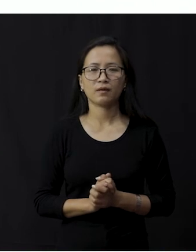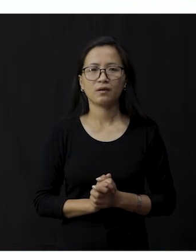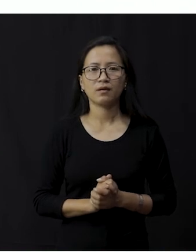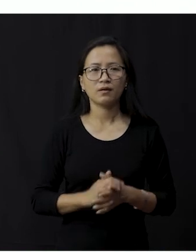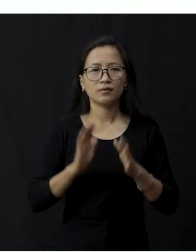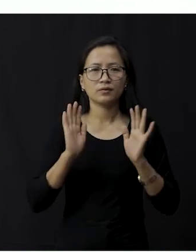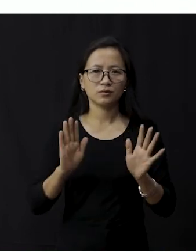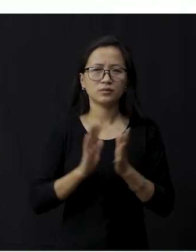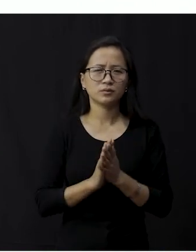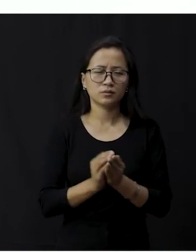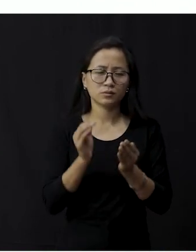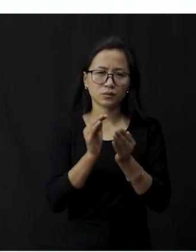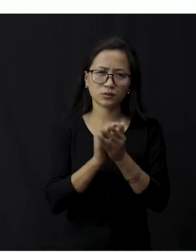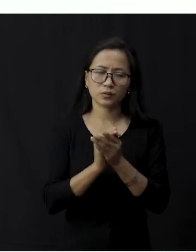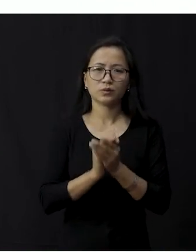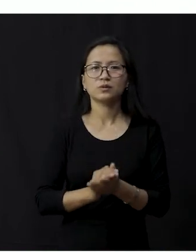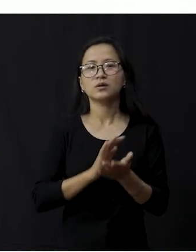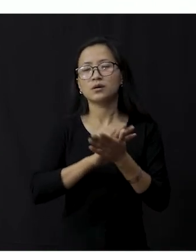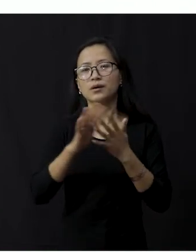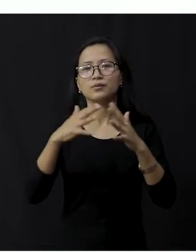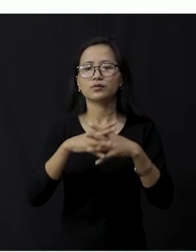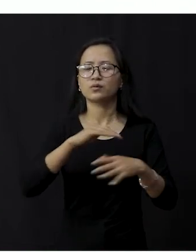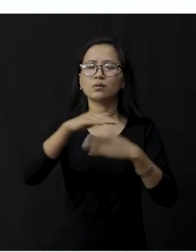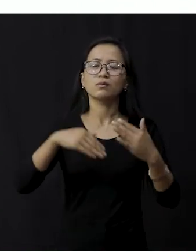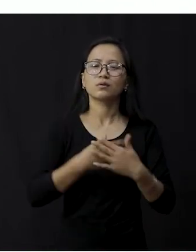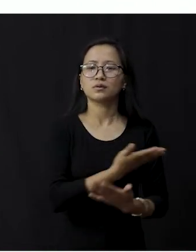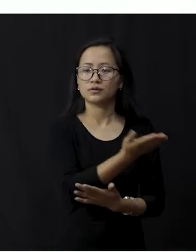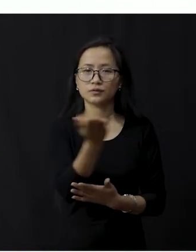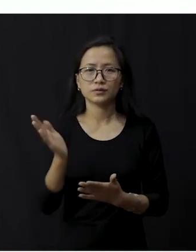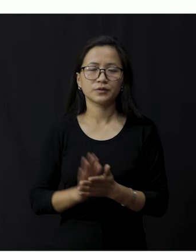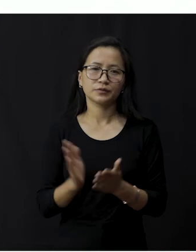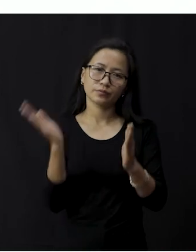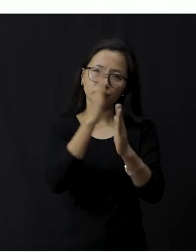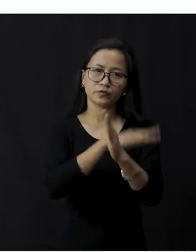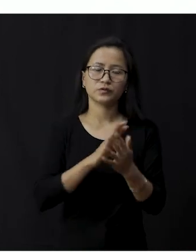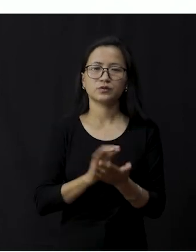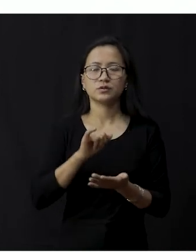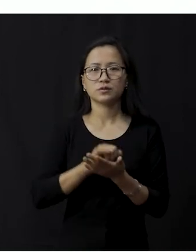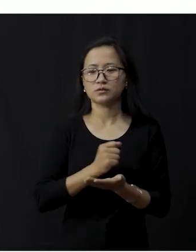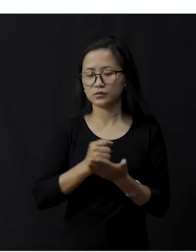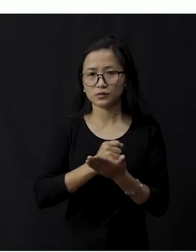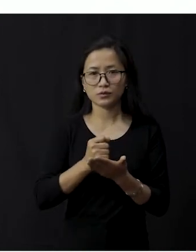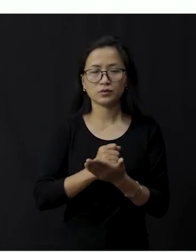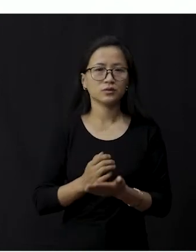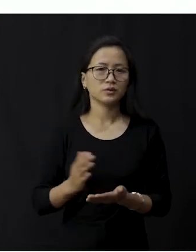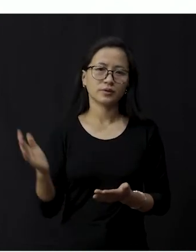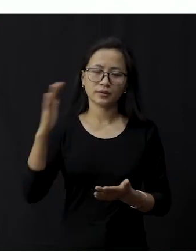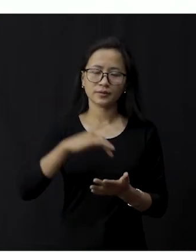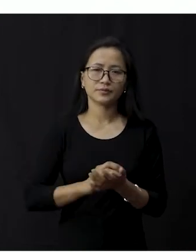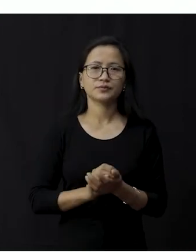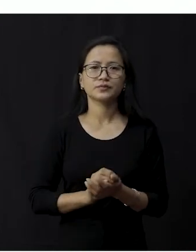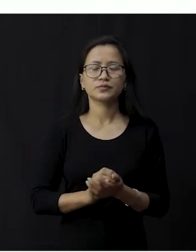so I have a small homework for all of you. But before that, can we try to recall